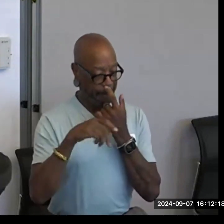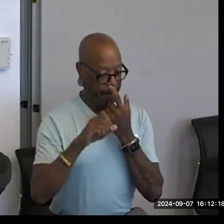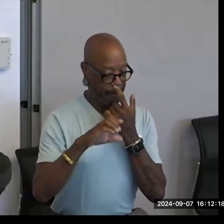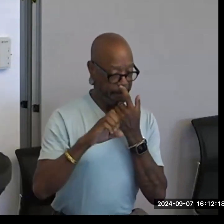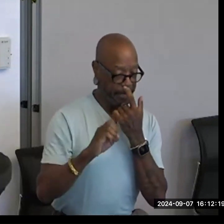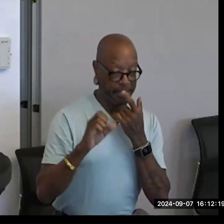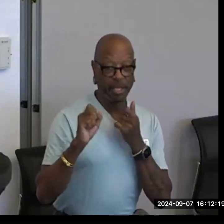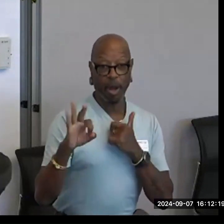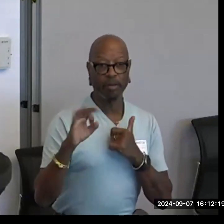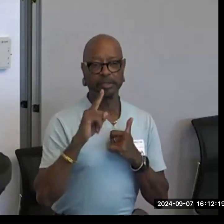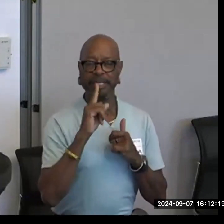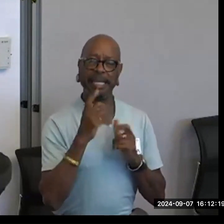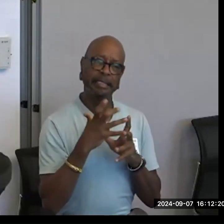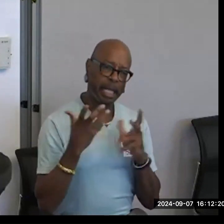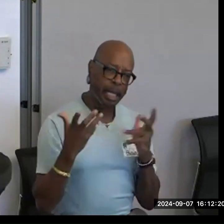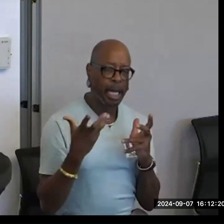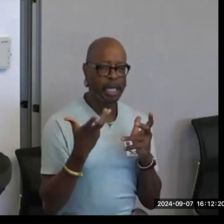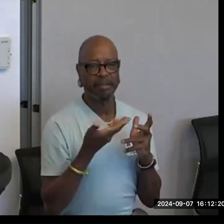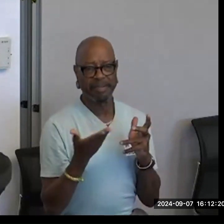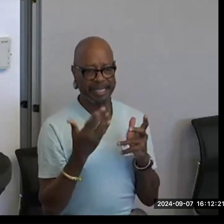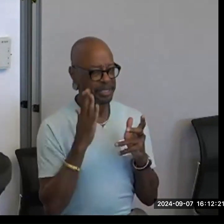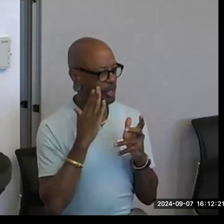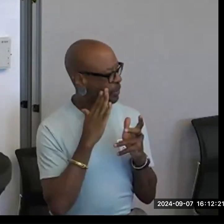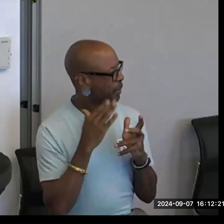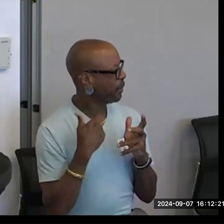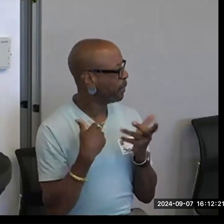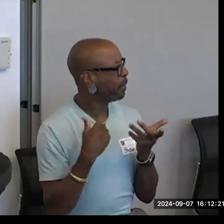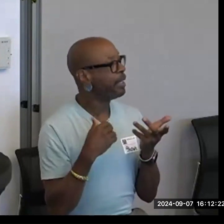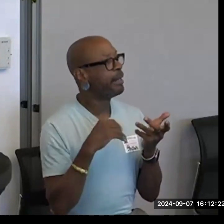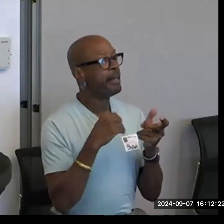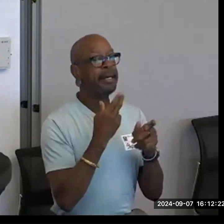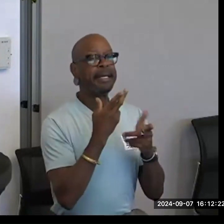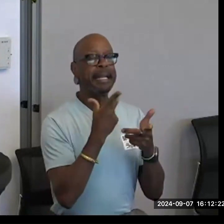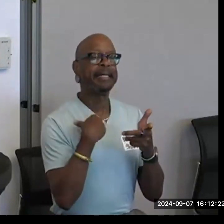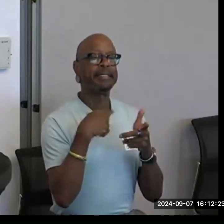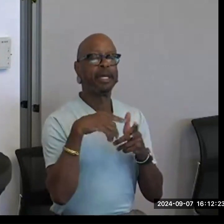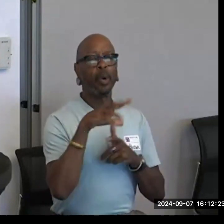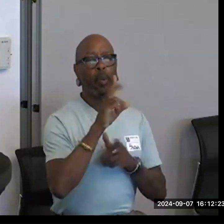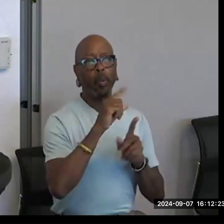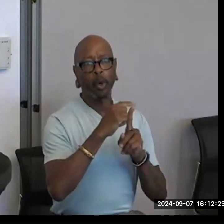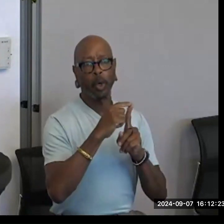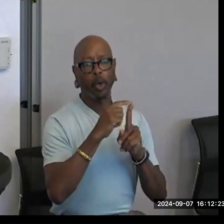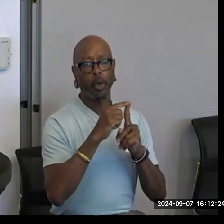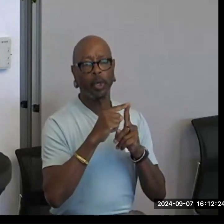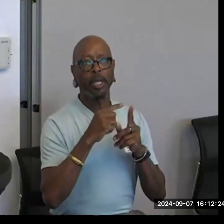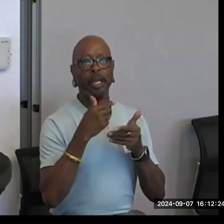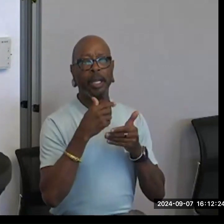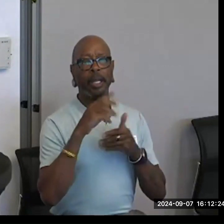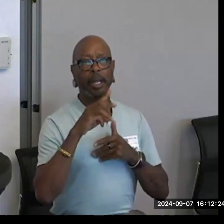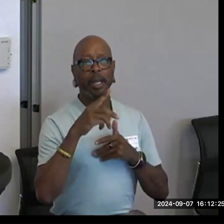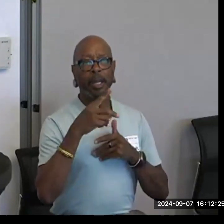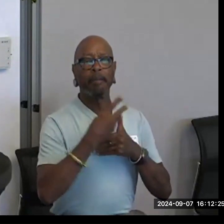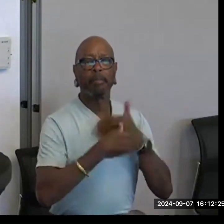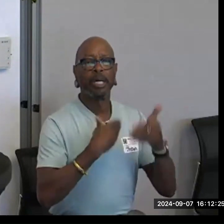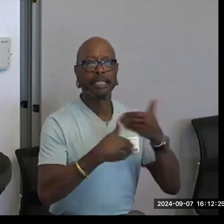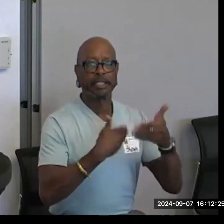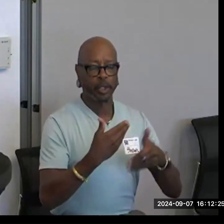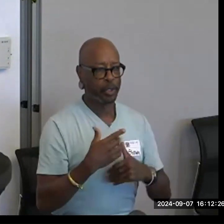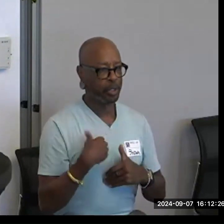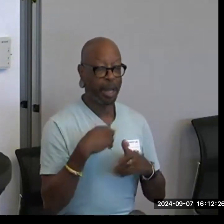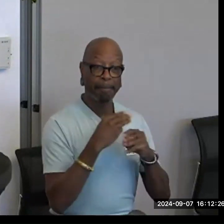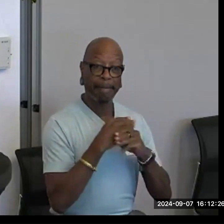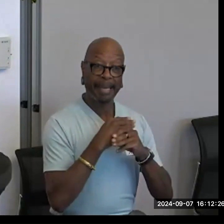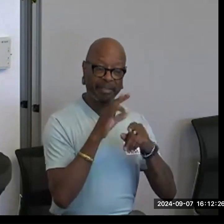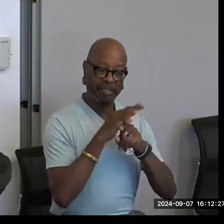has a lot of things that are just like a Braille note. It has a word processor, and it has some math functions